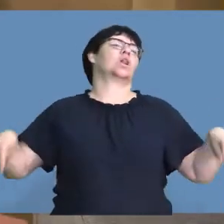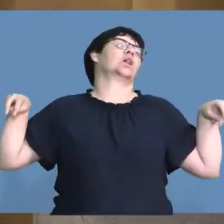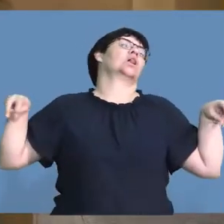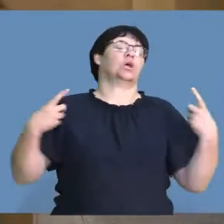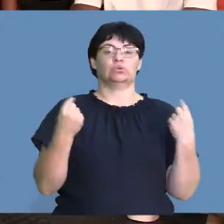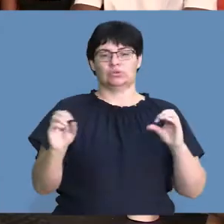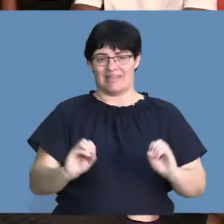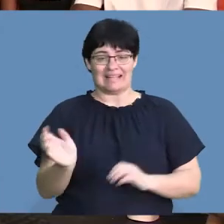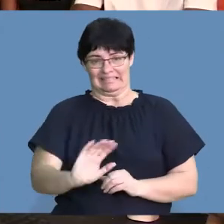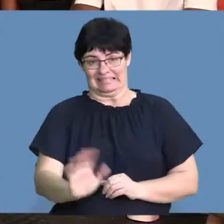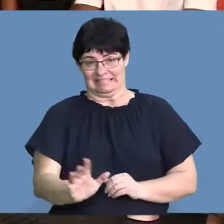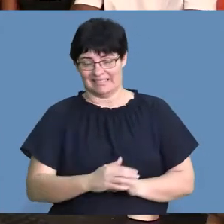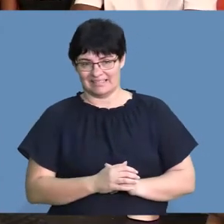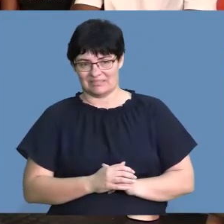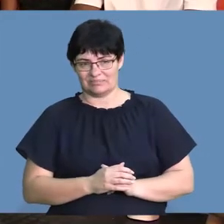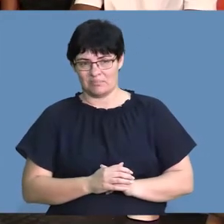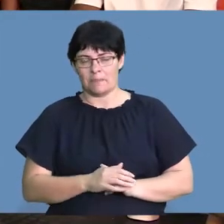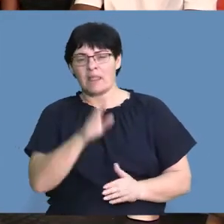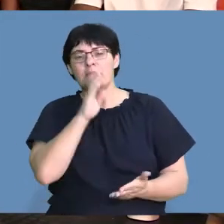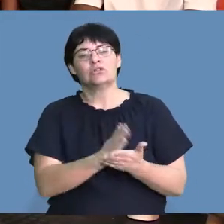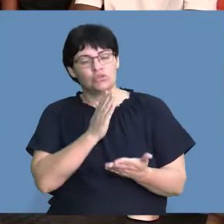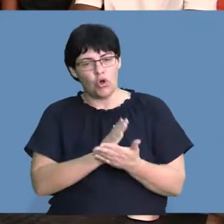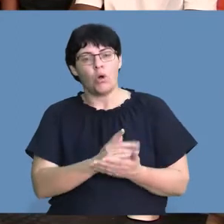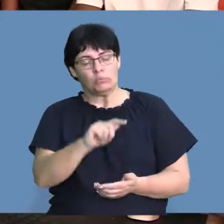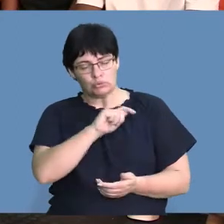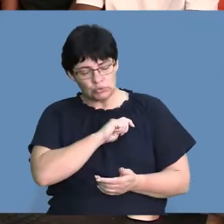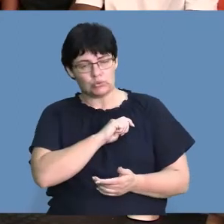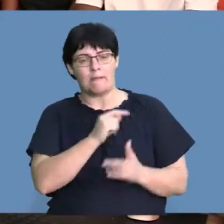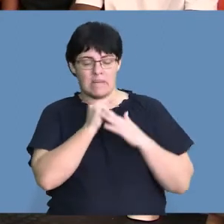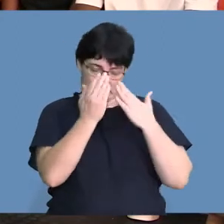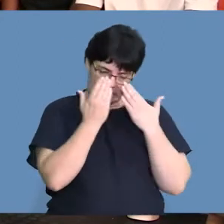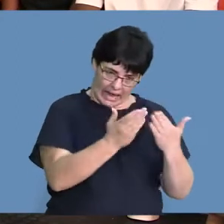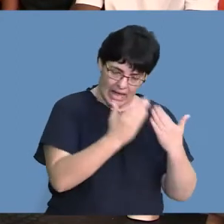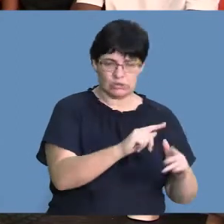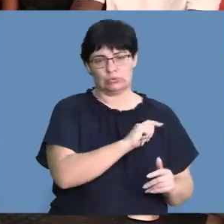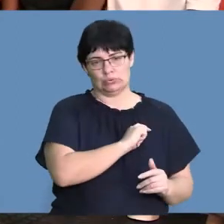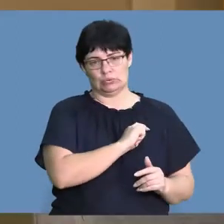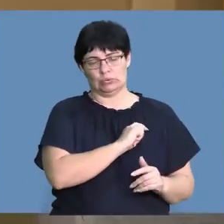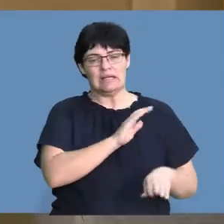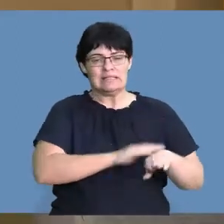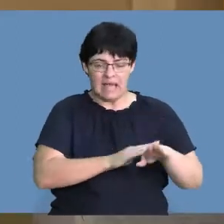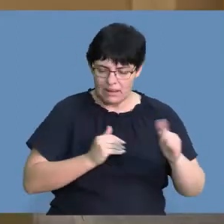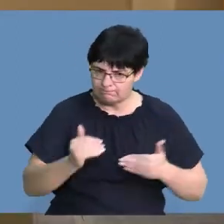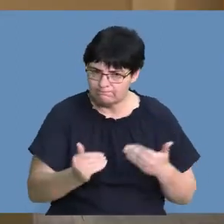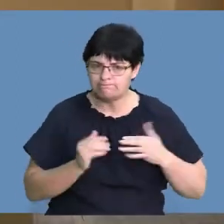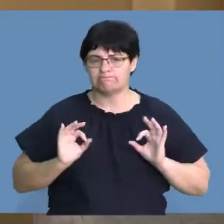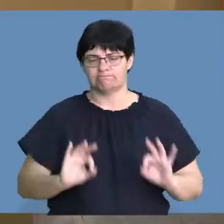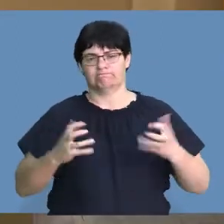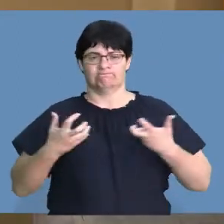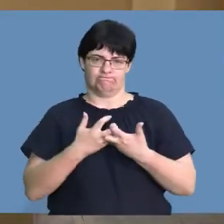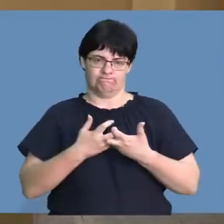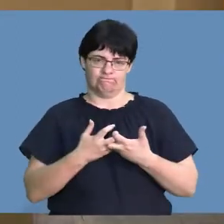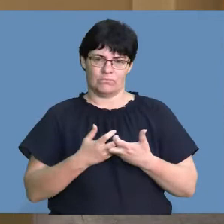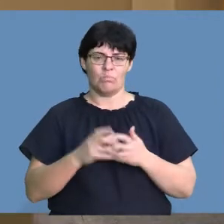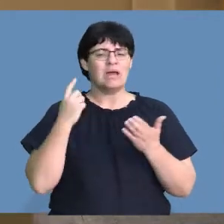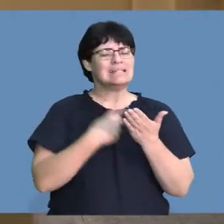just sit back and, make sure that you're actually making the most of the opportunity, your time management. So we've